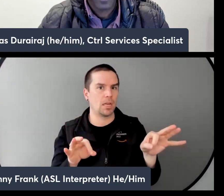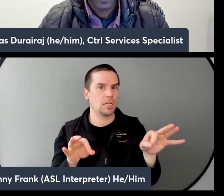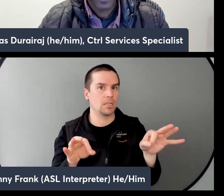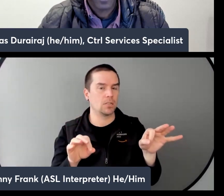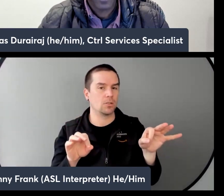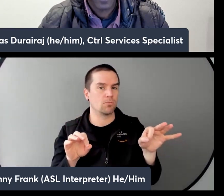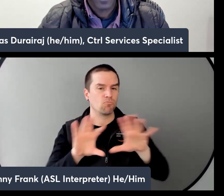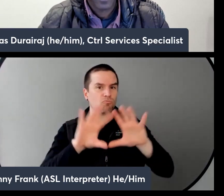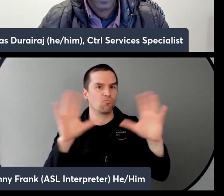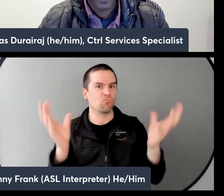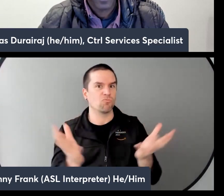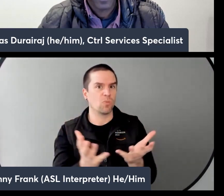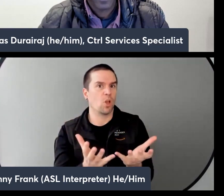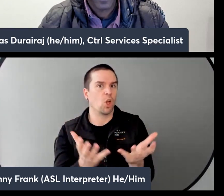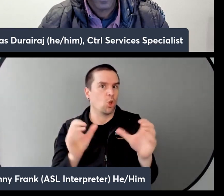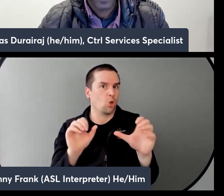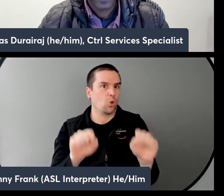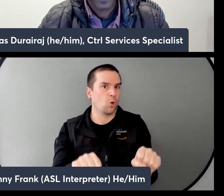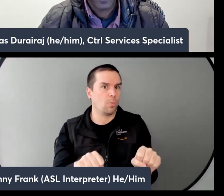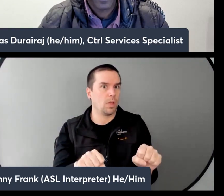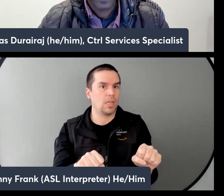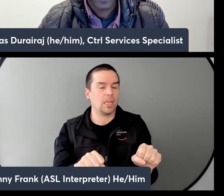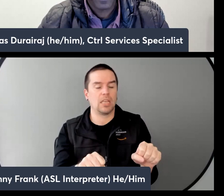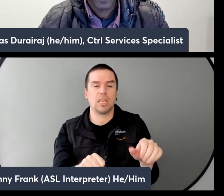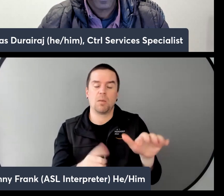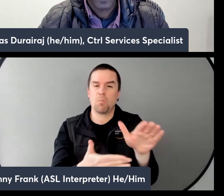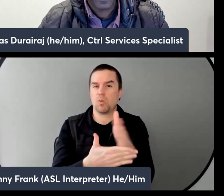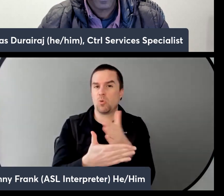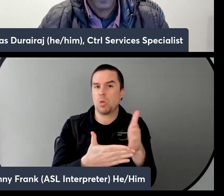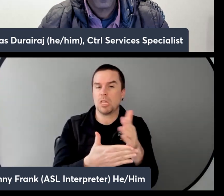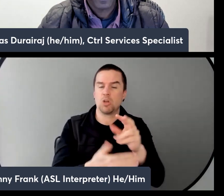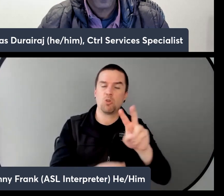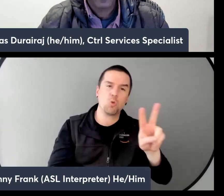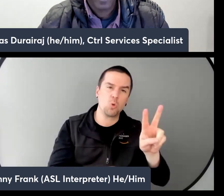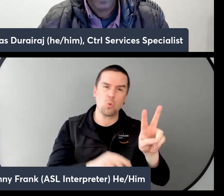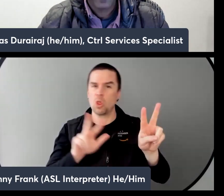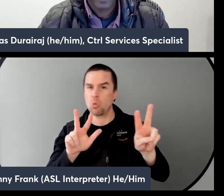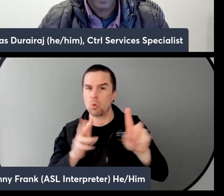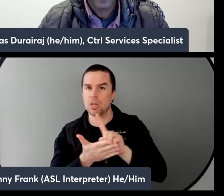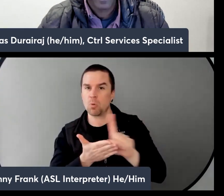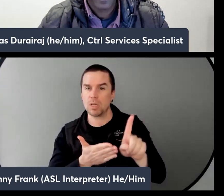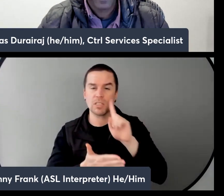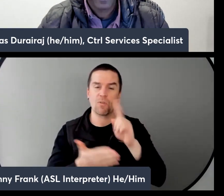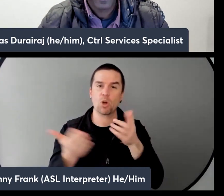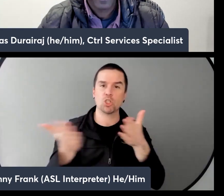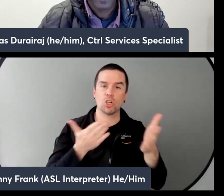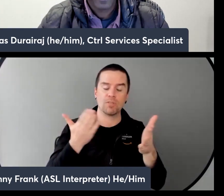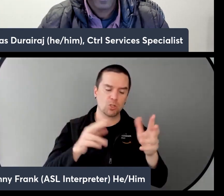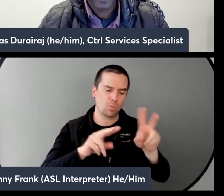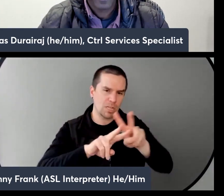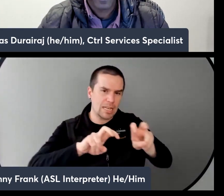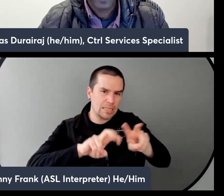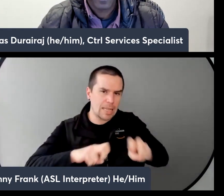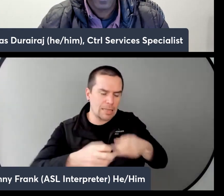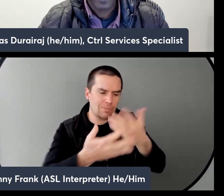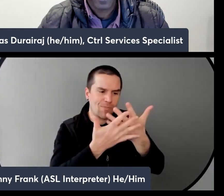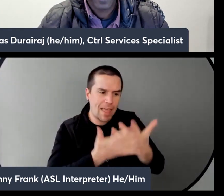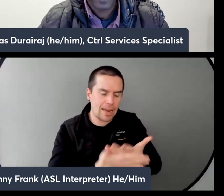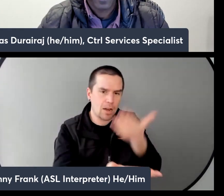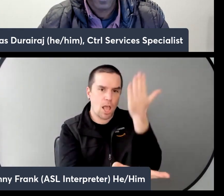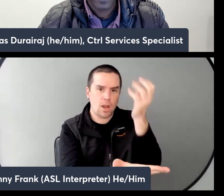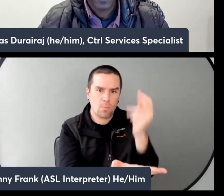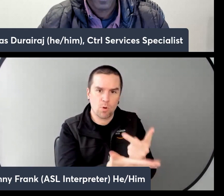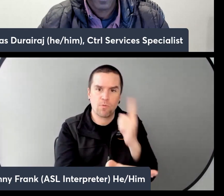from at least 2 to on an average 3 weeks for a service to be assessed and approved for production usage. And in fact, one